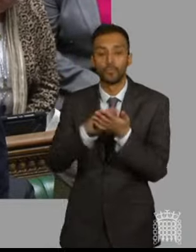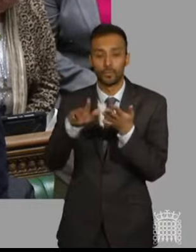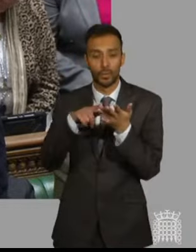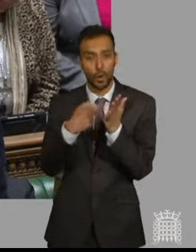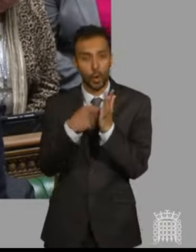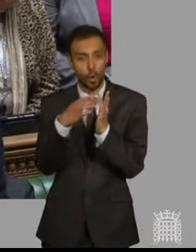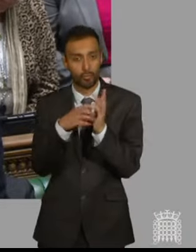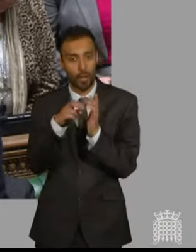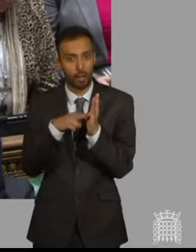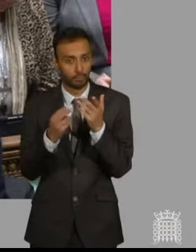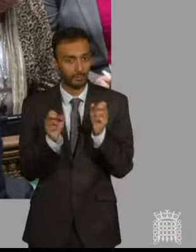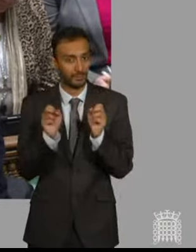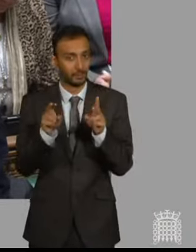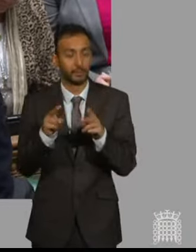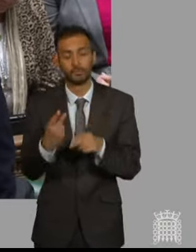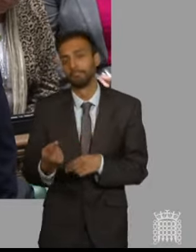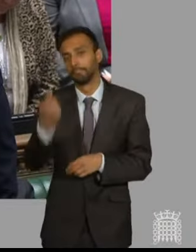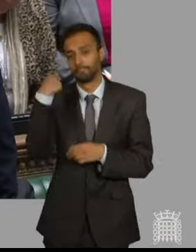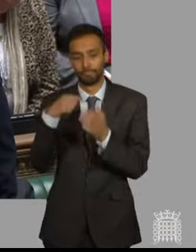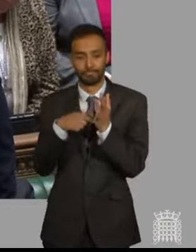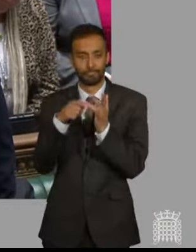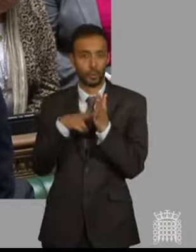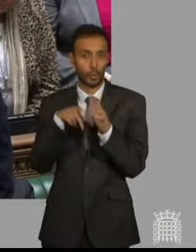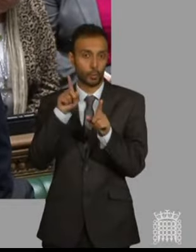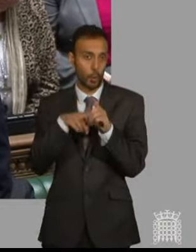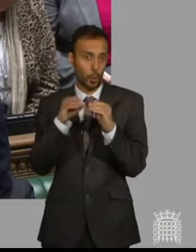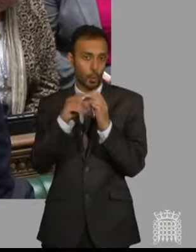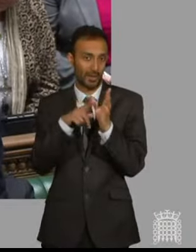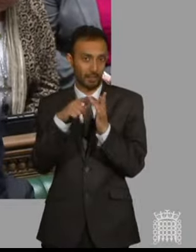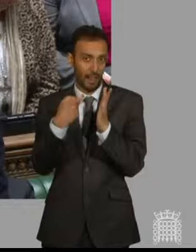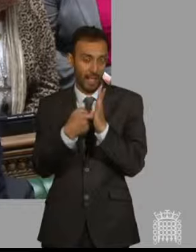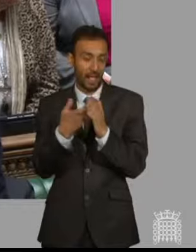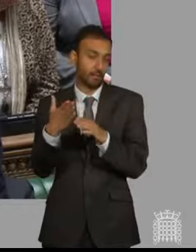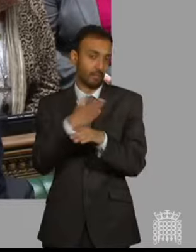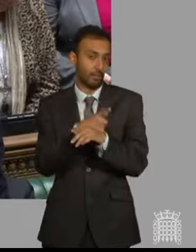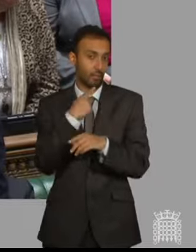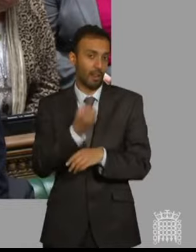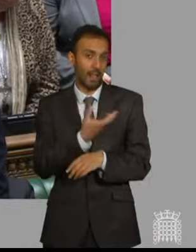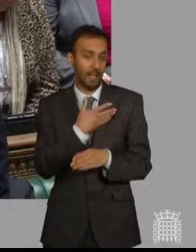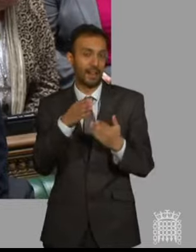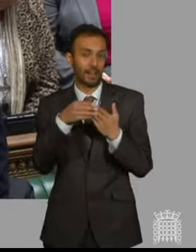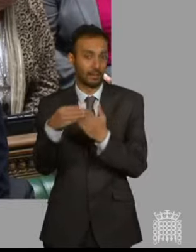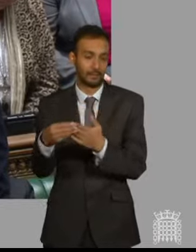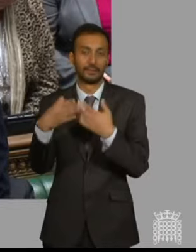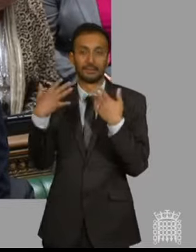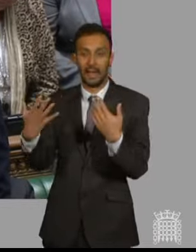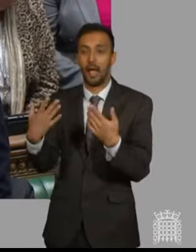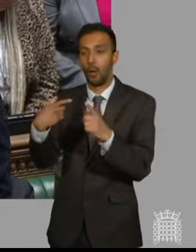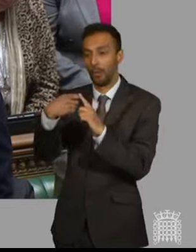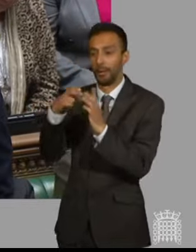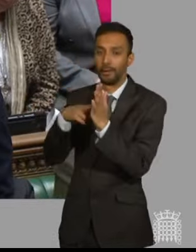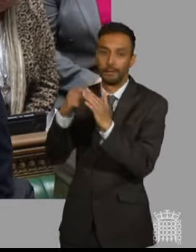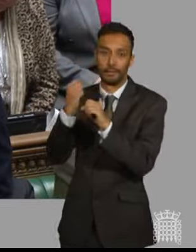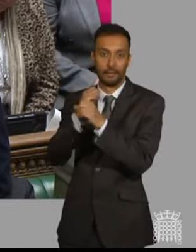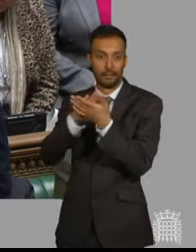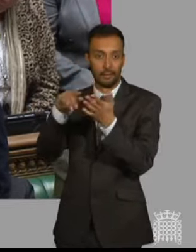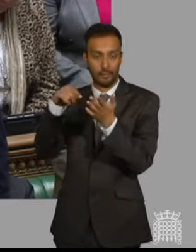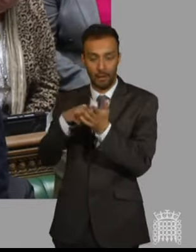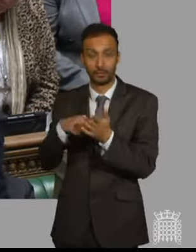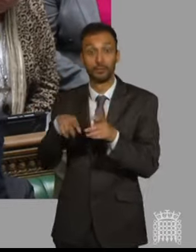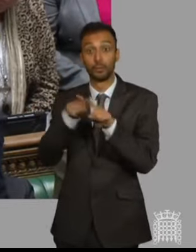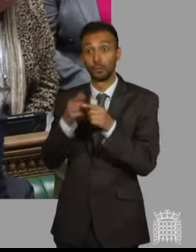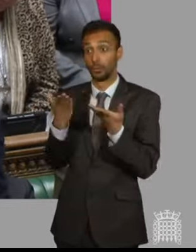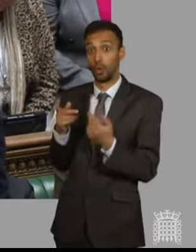Garter, a Horizon system defended by the current leader of the Liberal Democrats, himself a Knight bachelor,